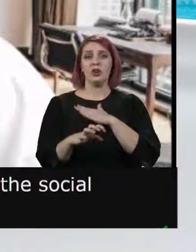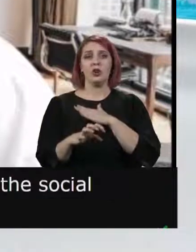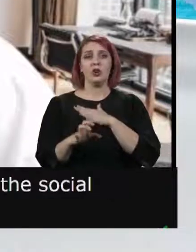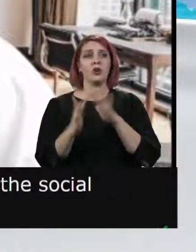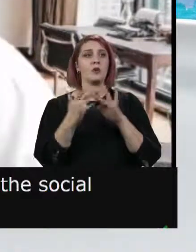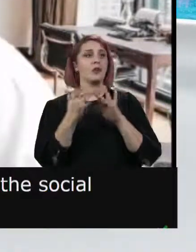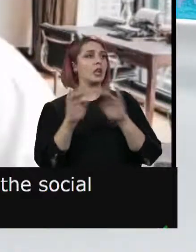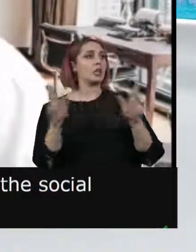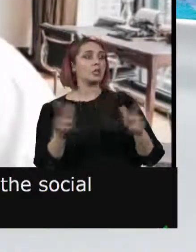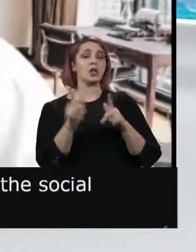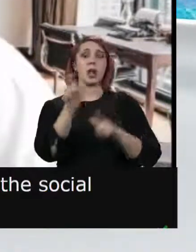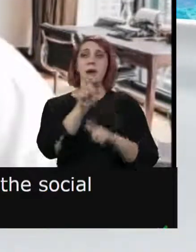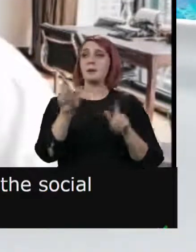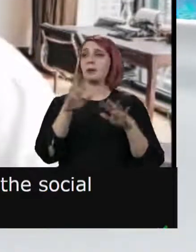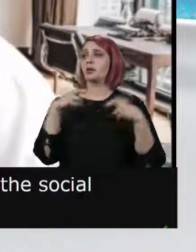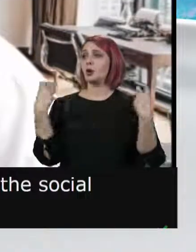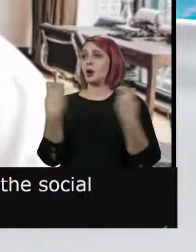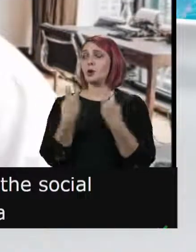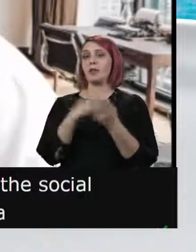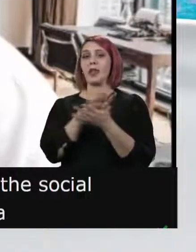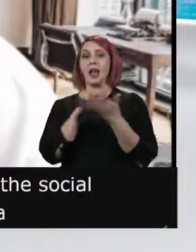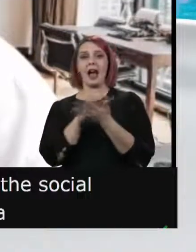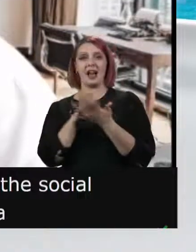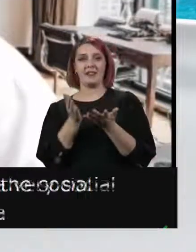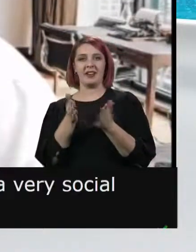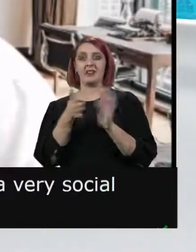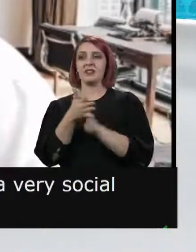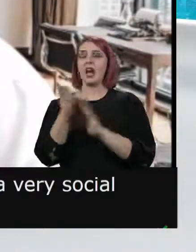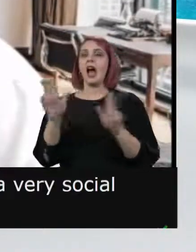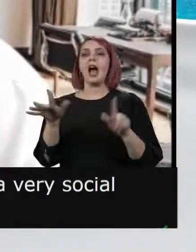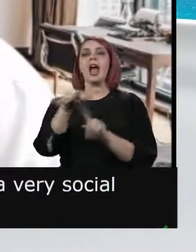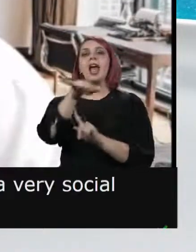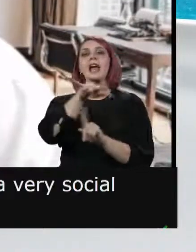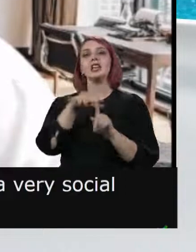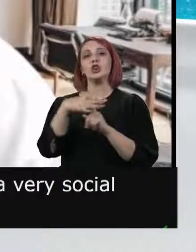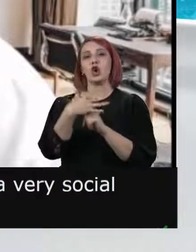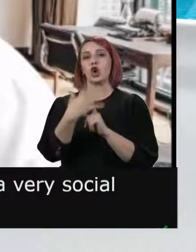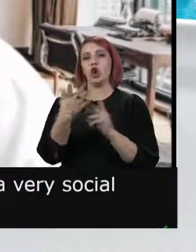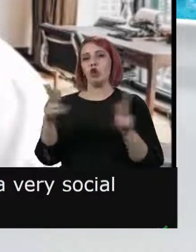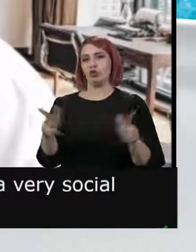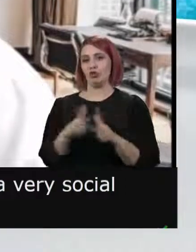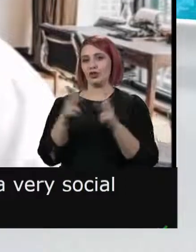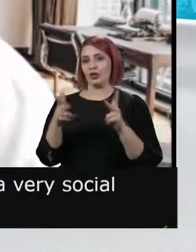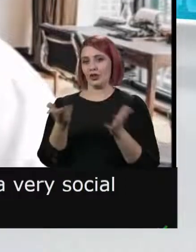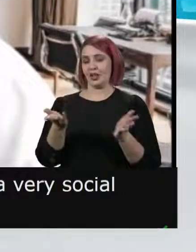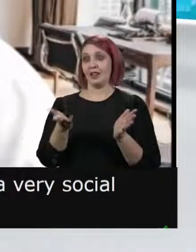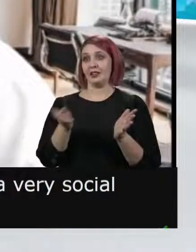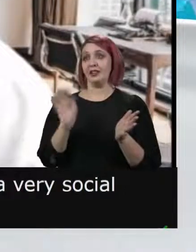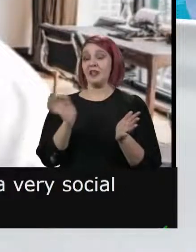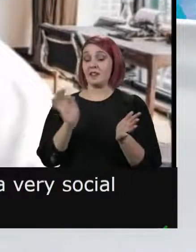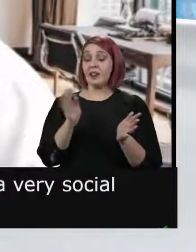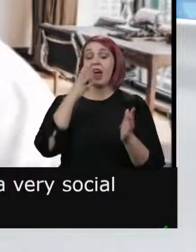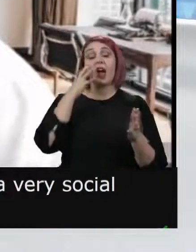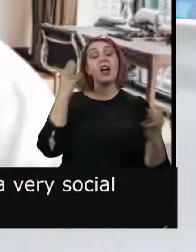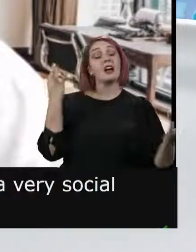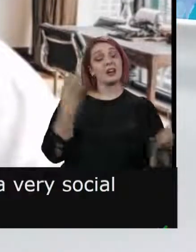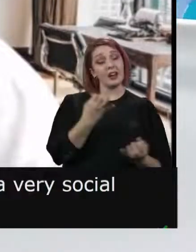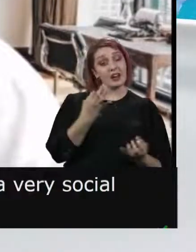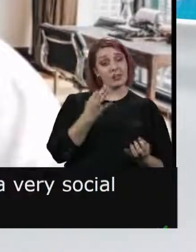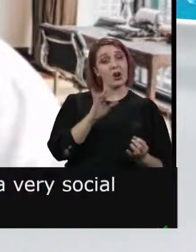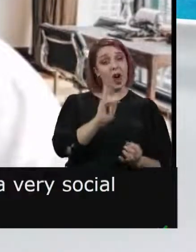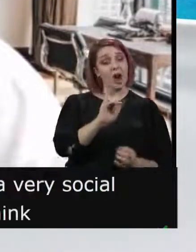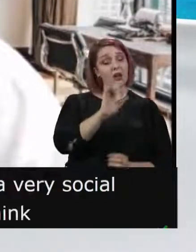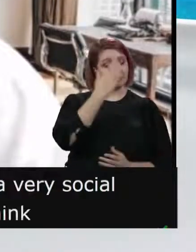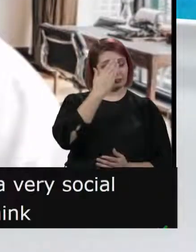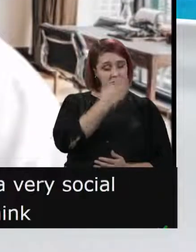It was a very social setting. So yeah, there were some risks there, but I think at its best,